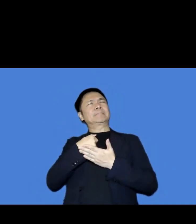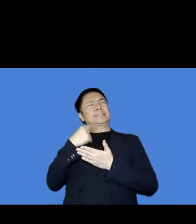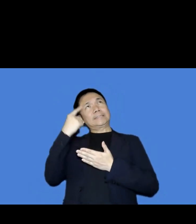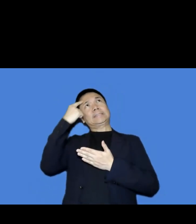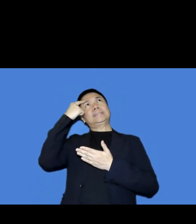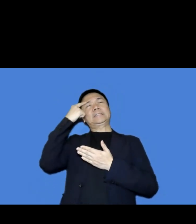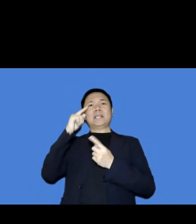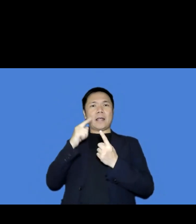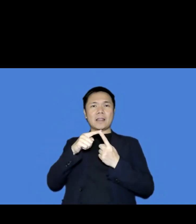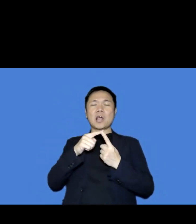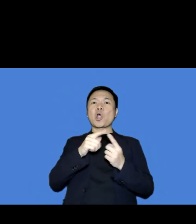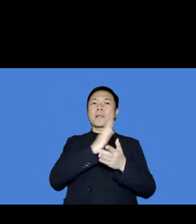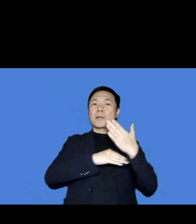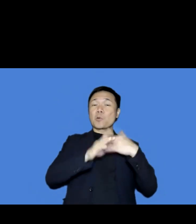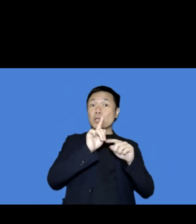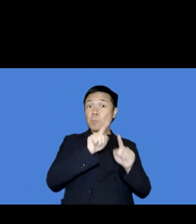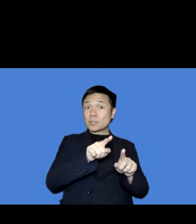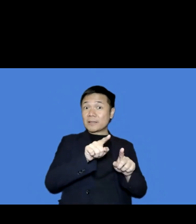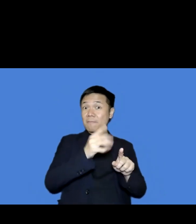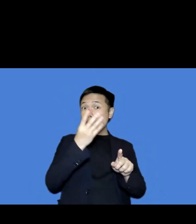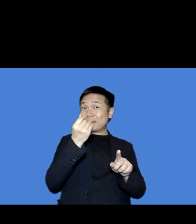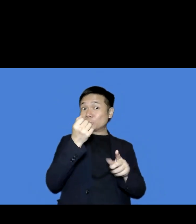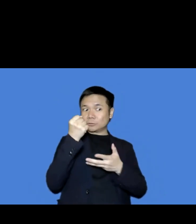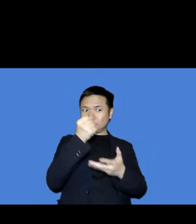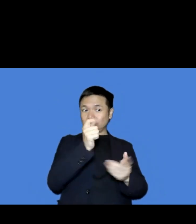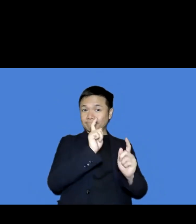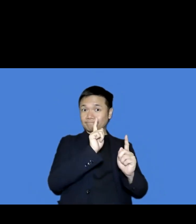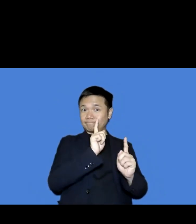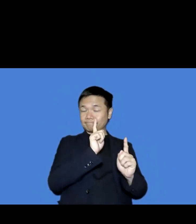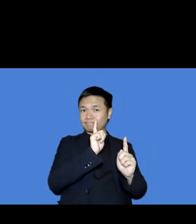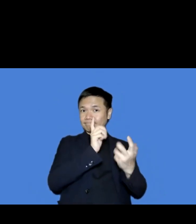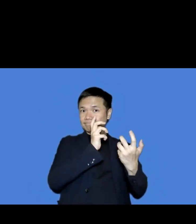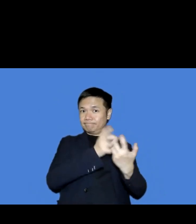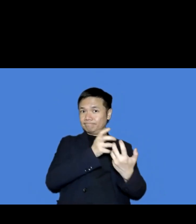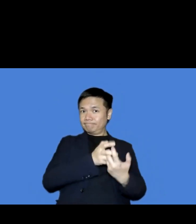Disability responsive budgets, talking about